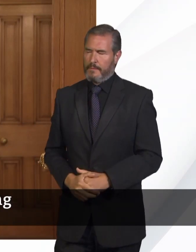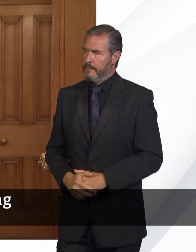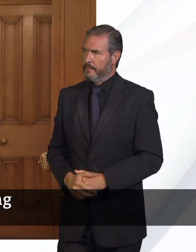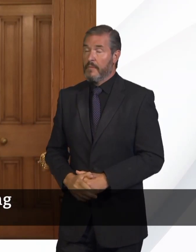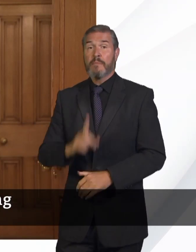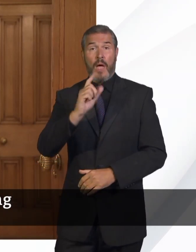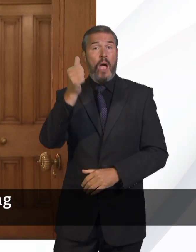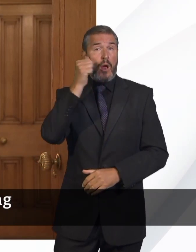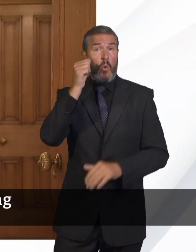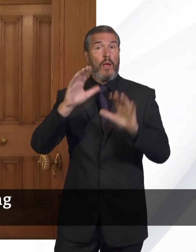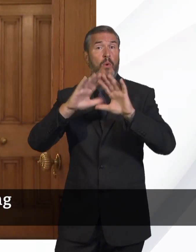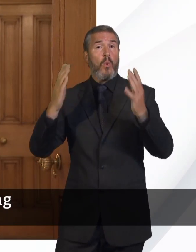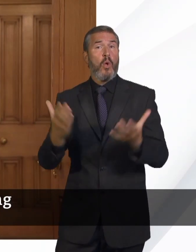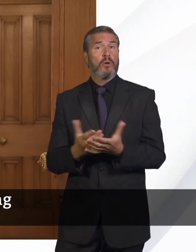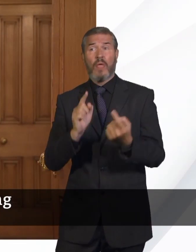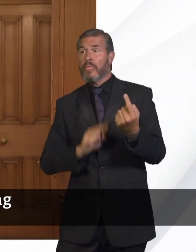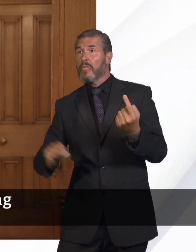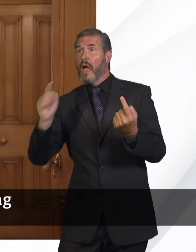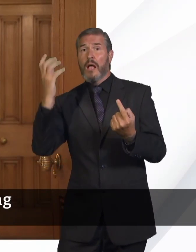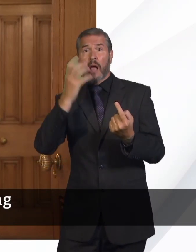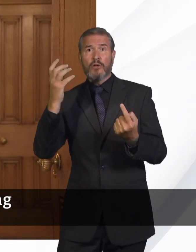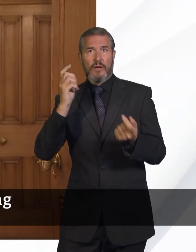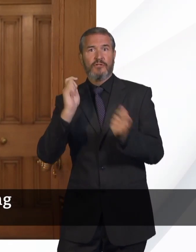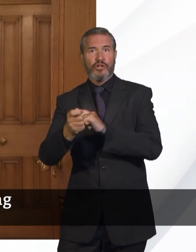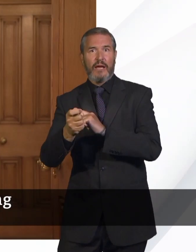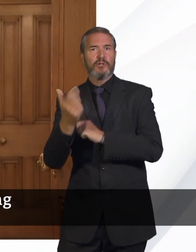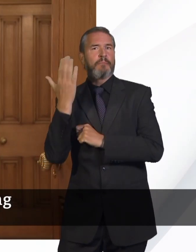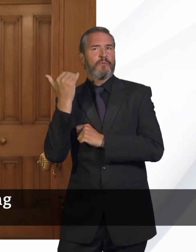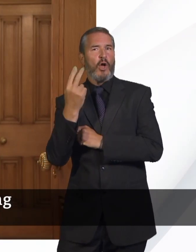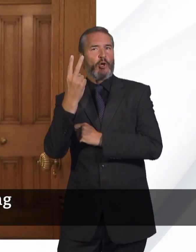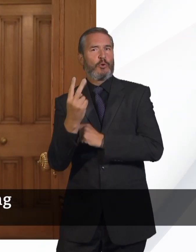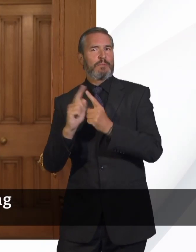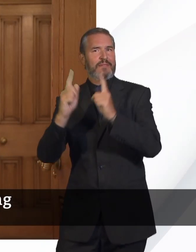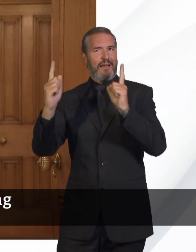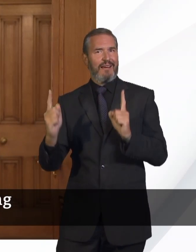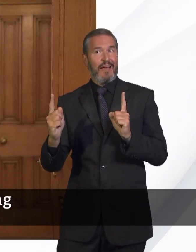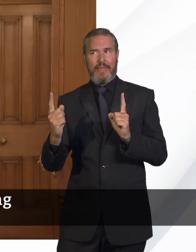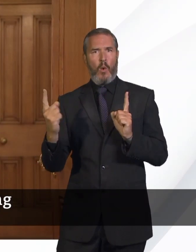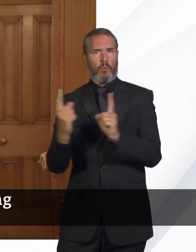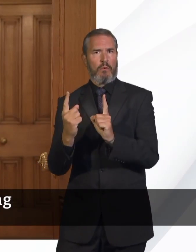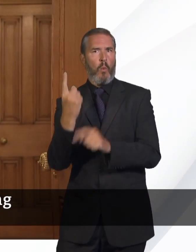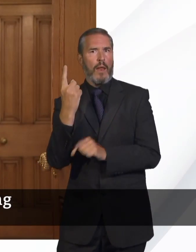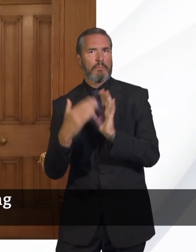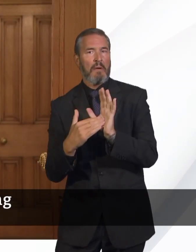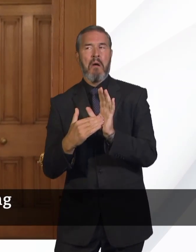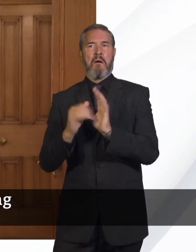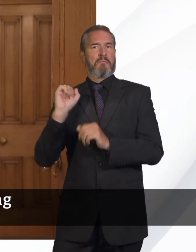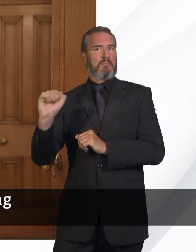other countries in the world that have moved from 2 metres to closer distances. Of course, they